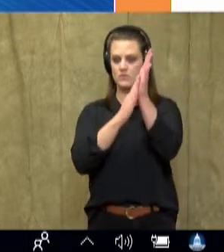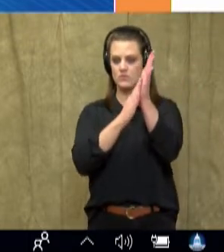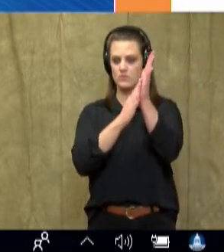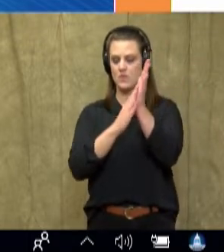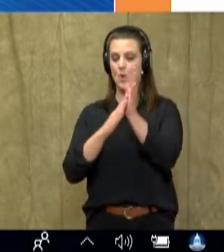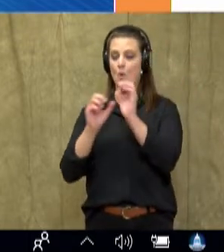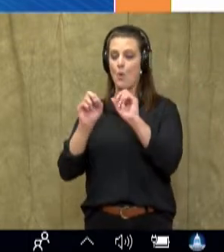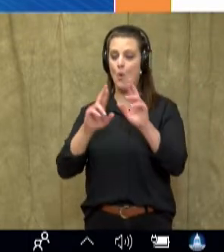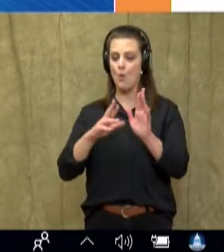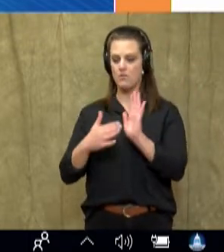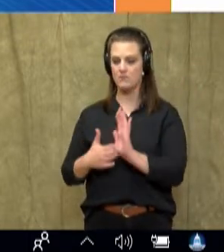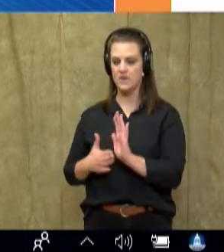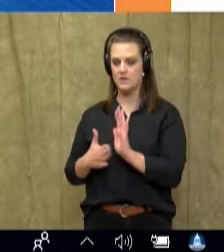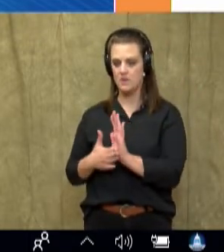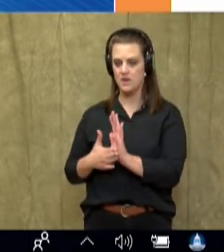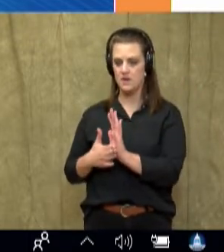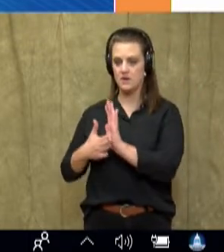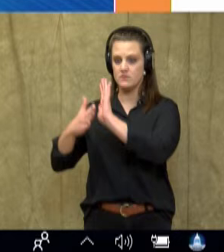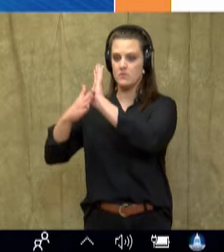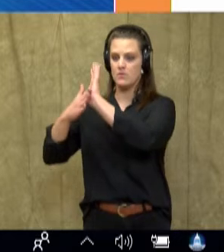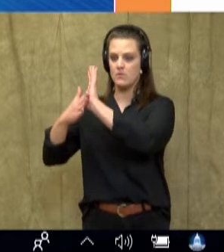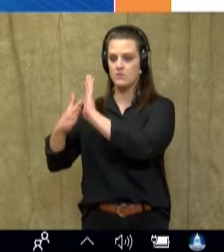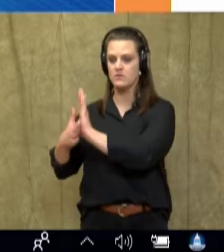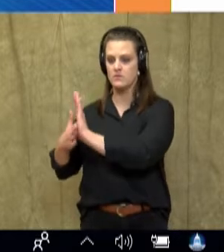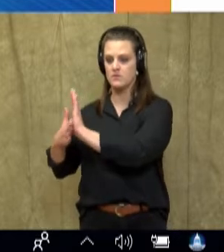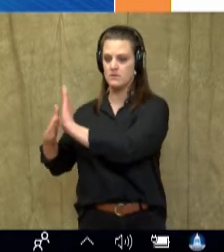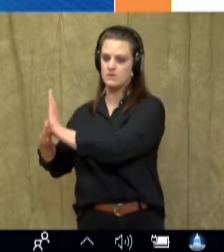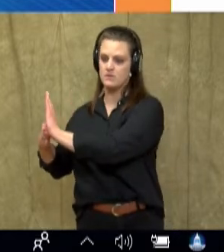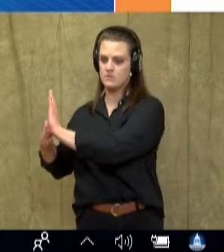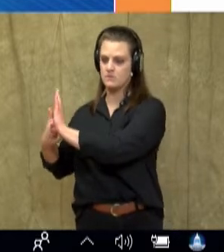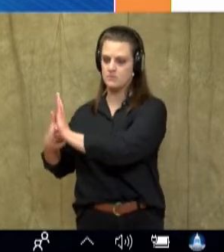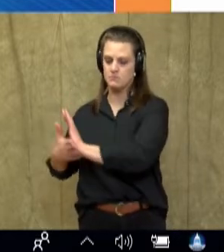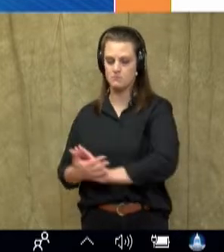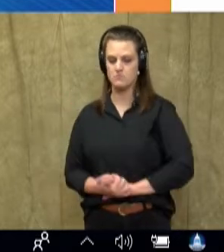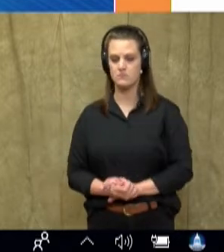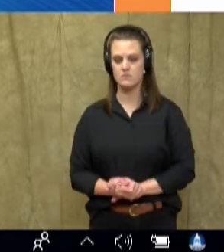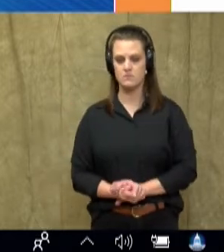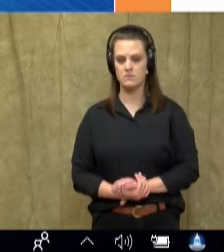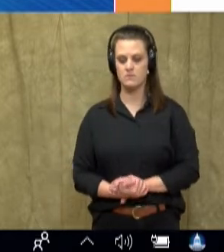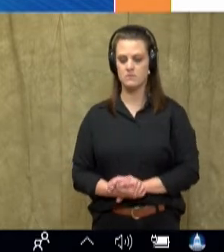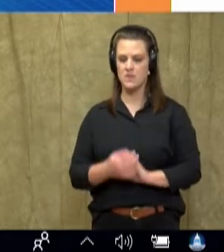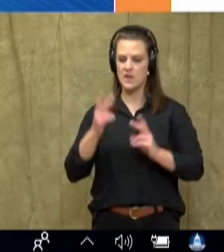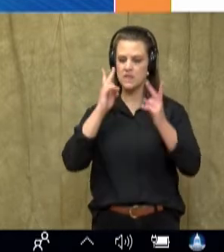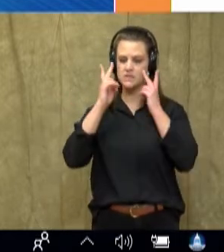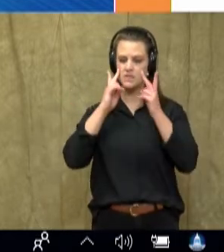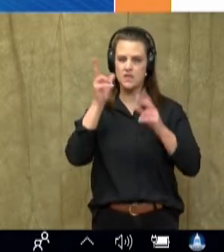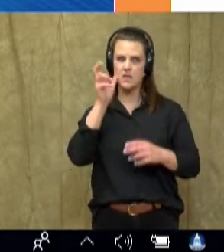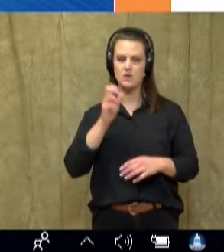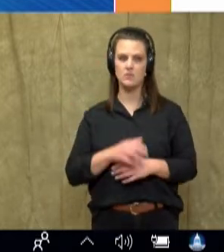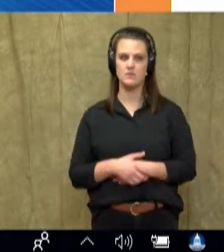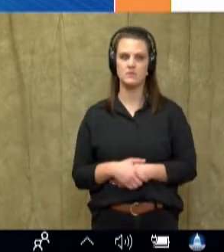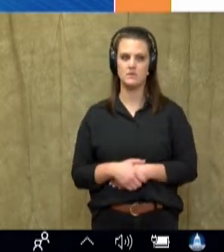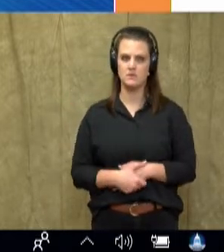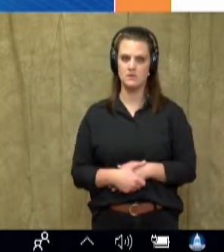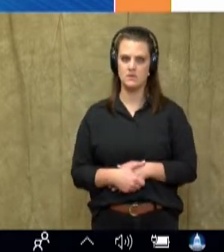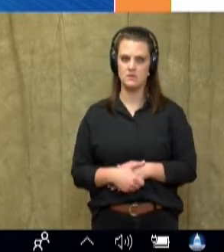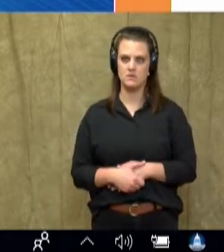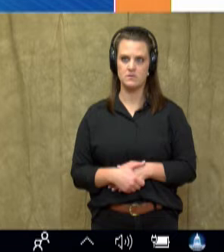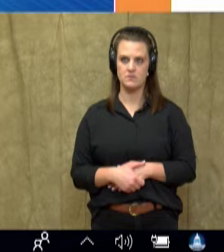have me, so, me, me. Let's see what we hear.